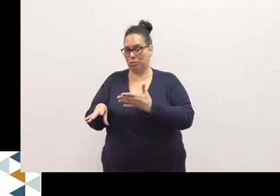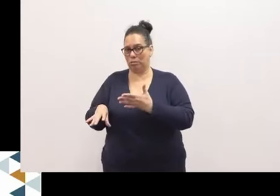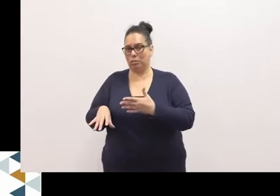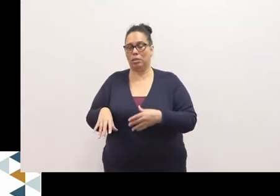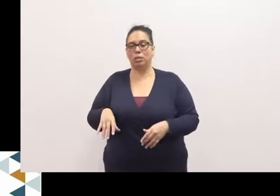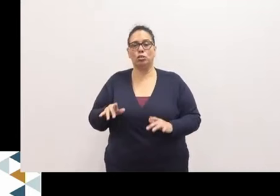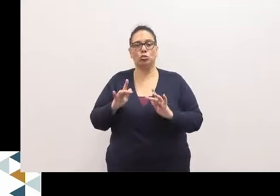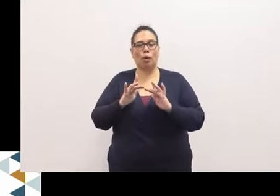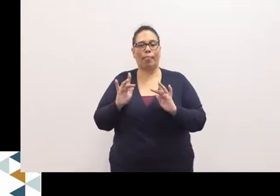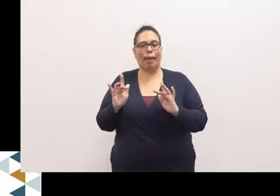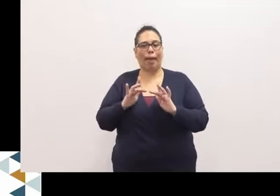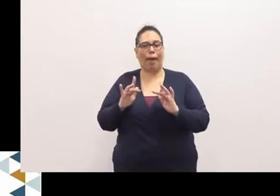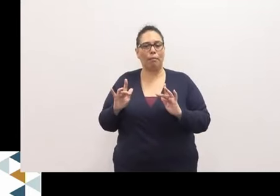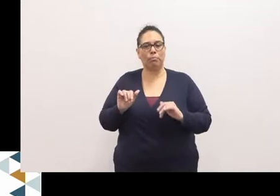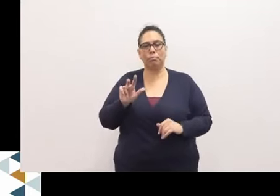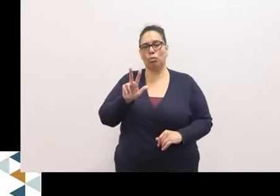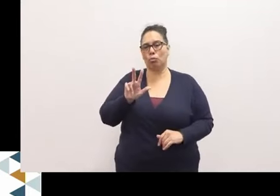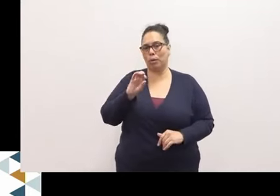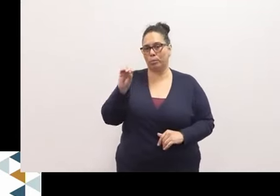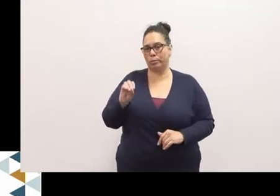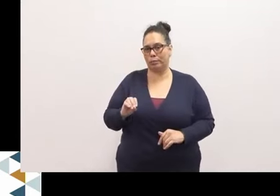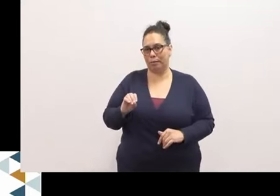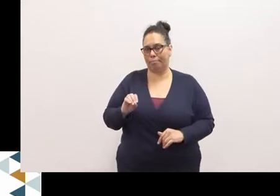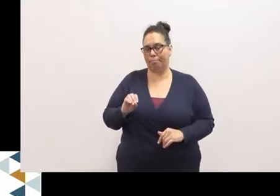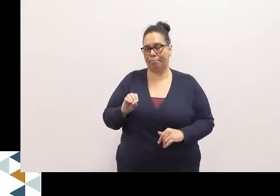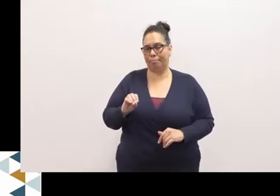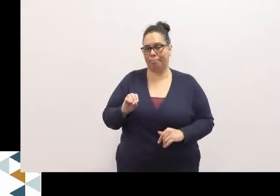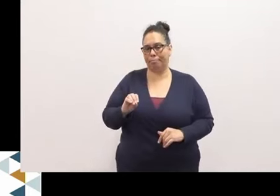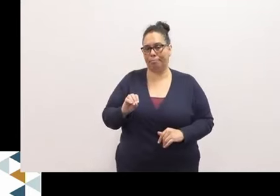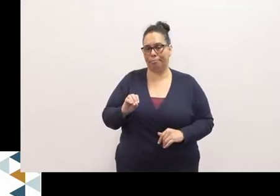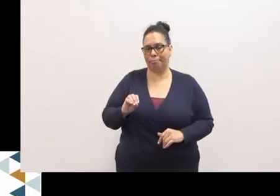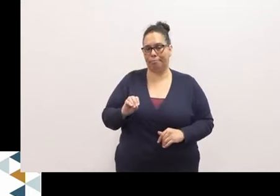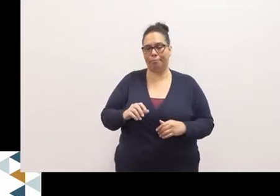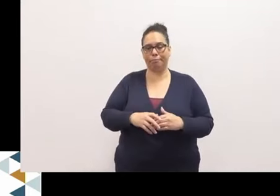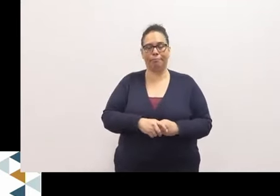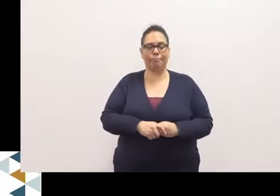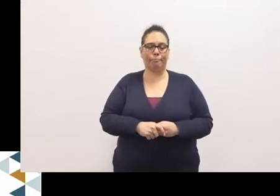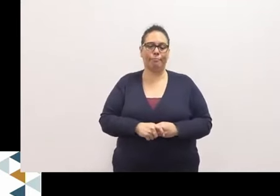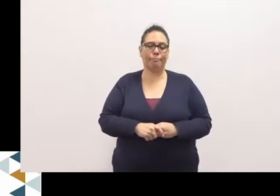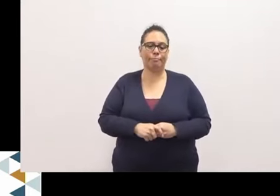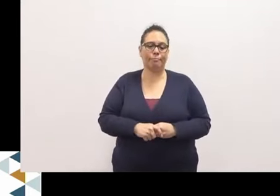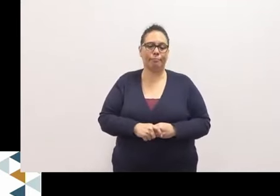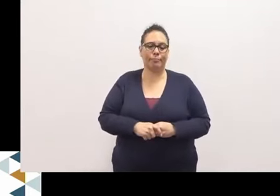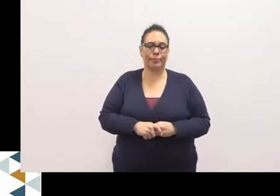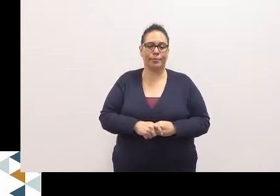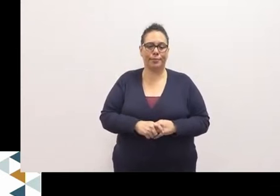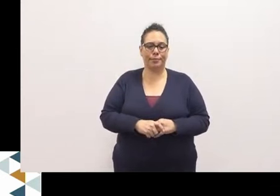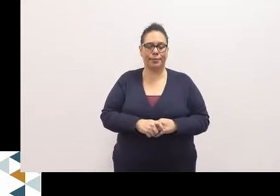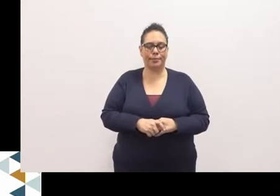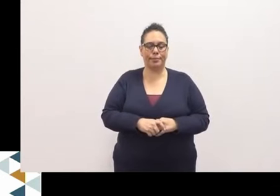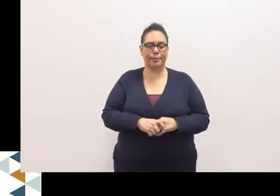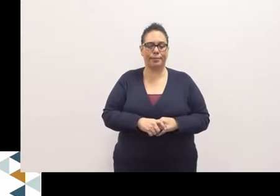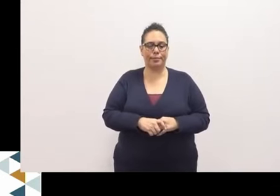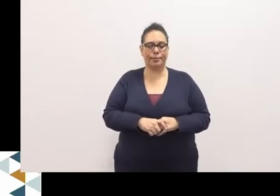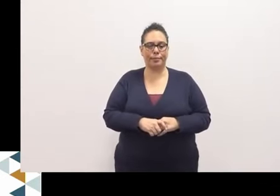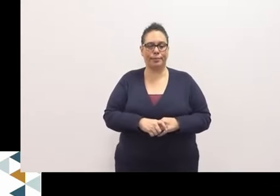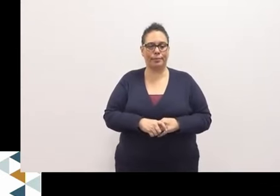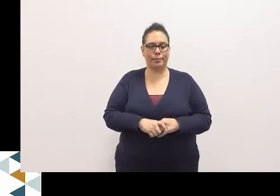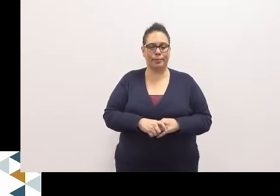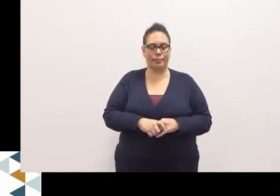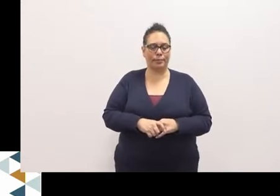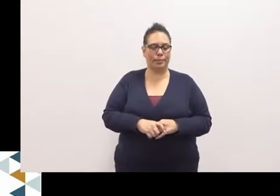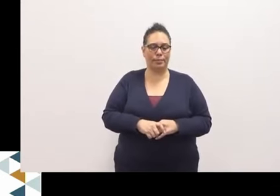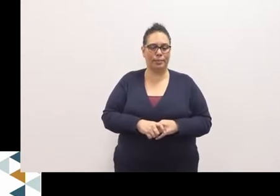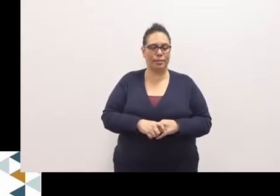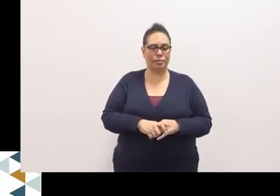3% gap there in regards to our current eighth graders as it pertains to their English class.